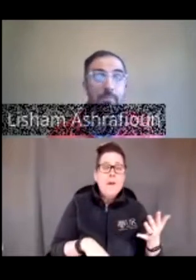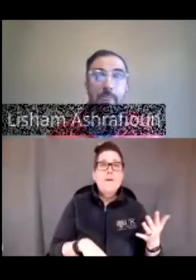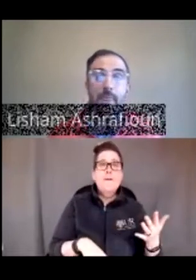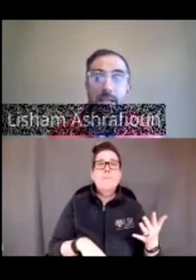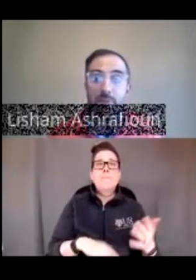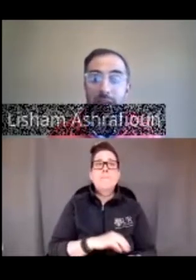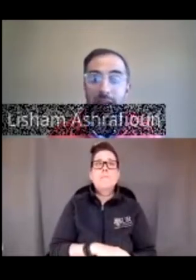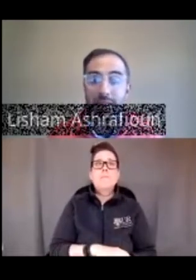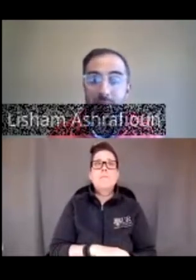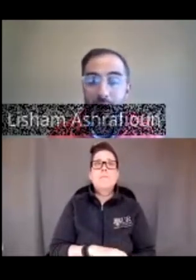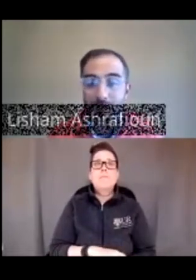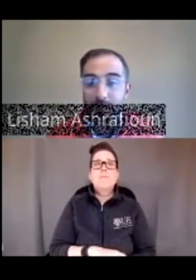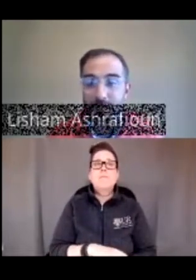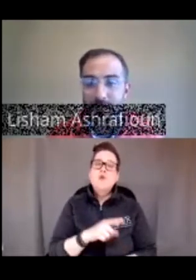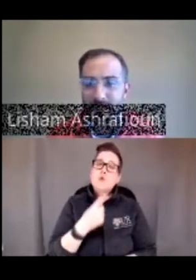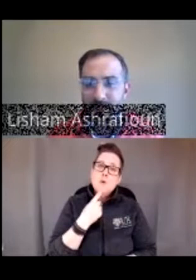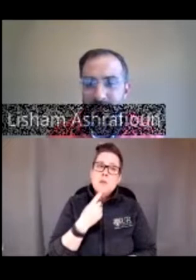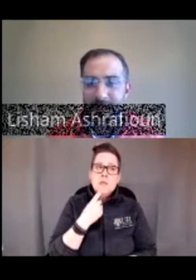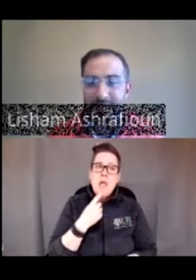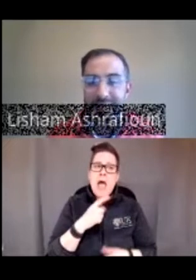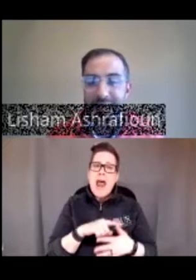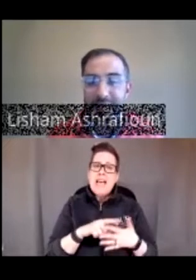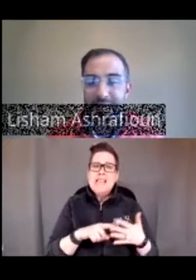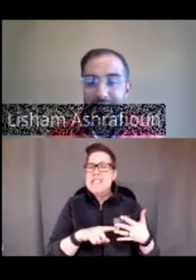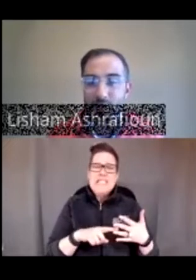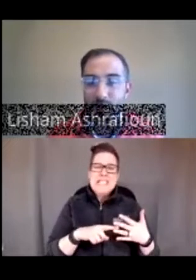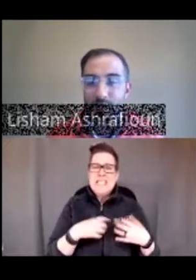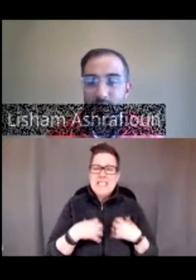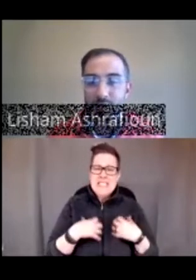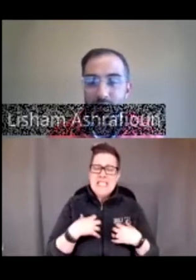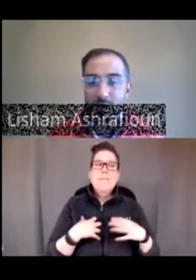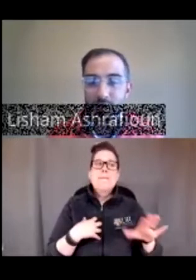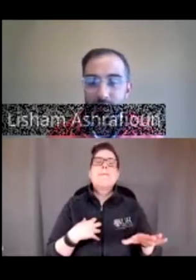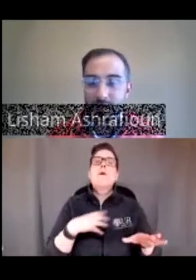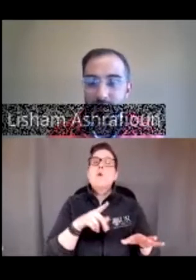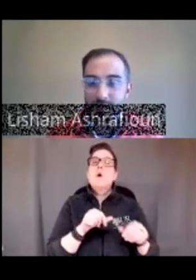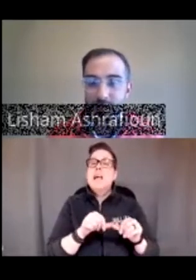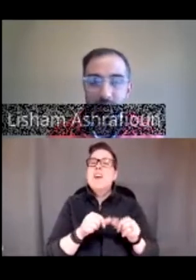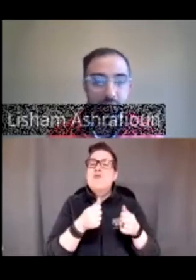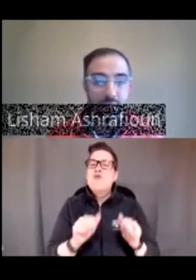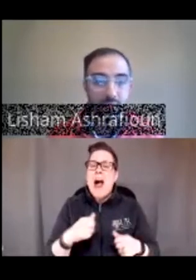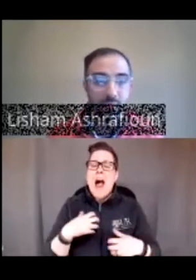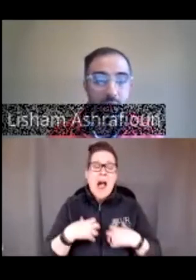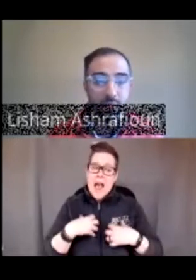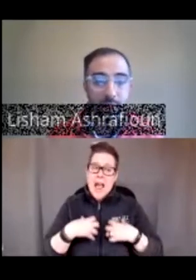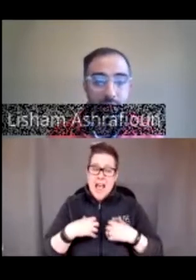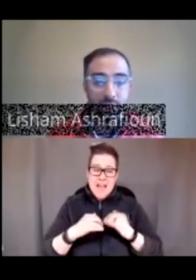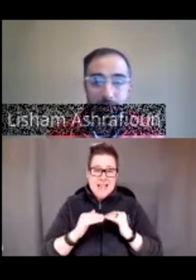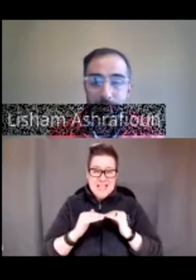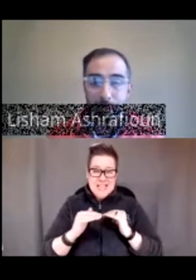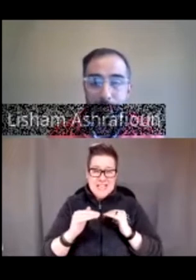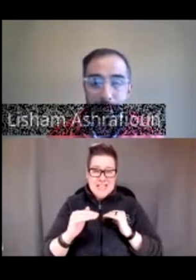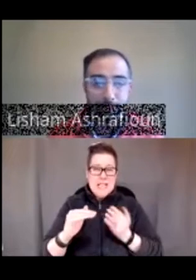identified as being at least moderately distressing, and staying in that situation until they notice that the stress is